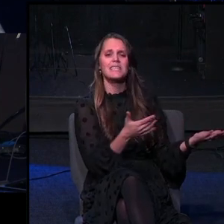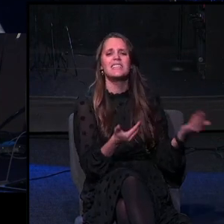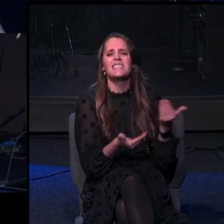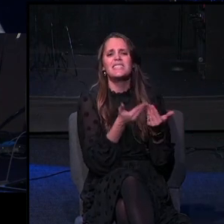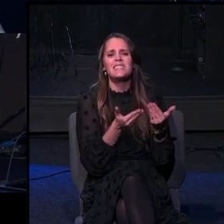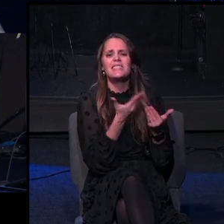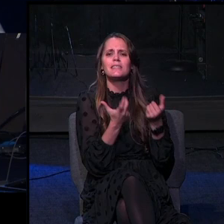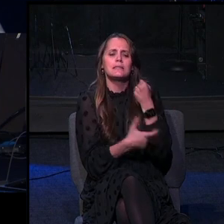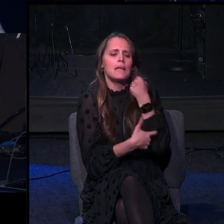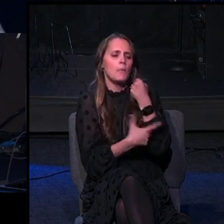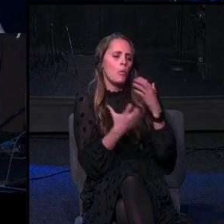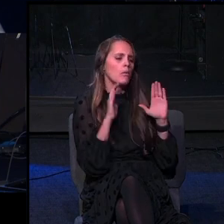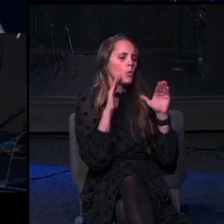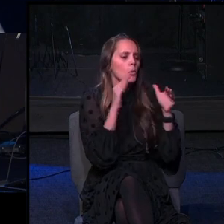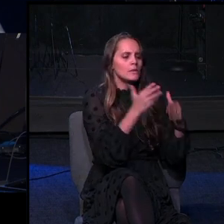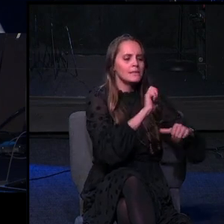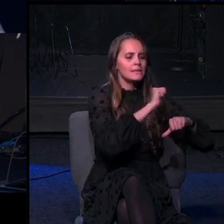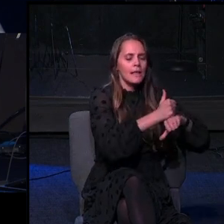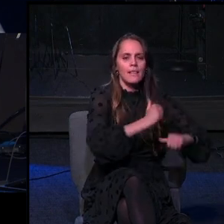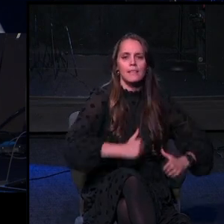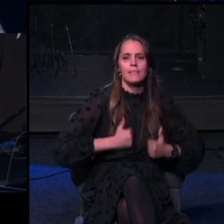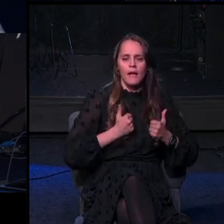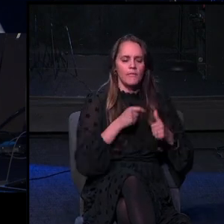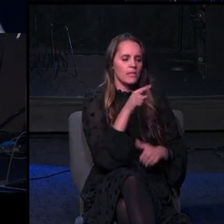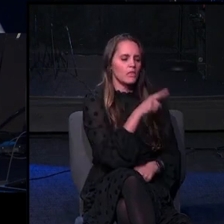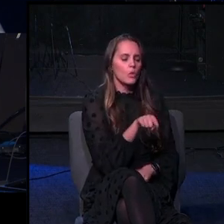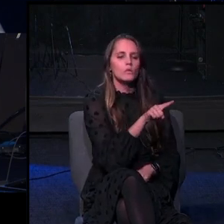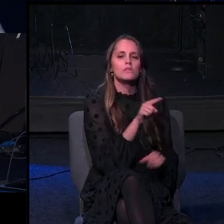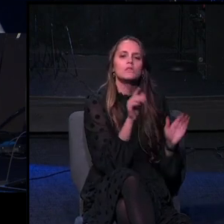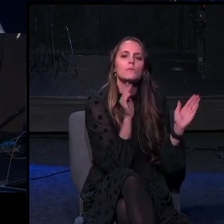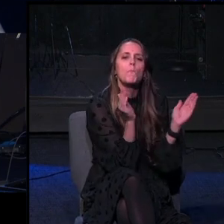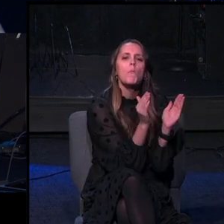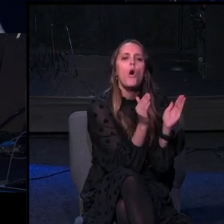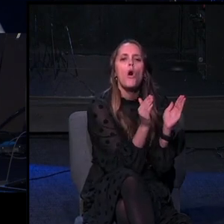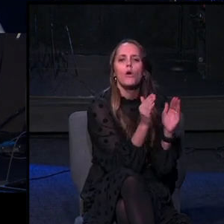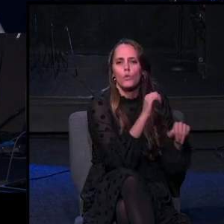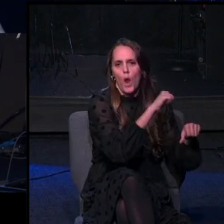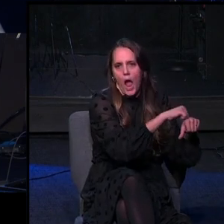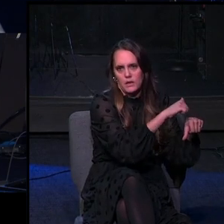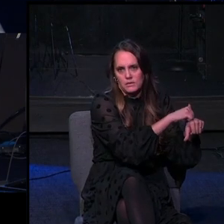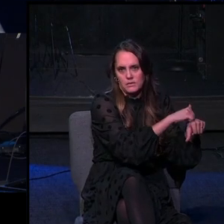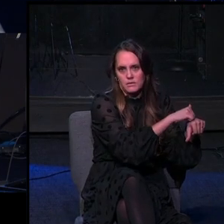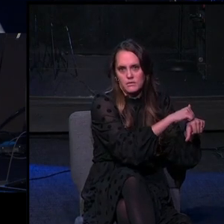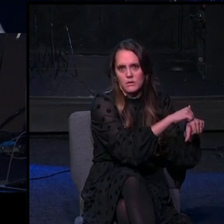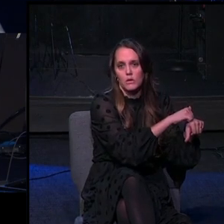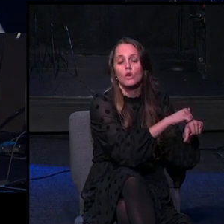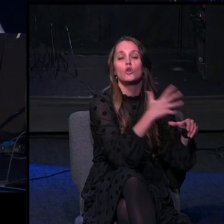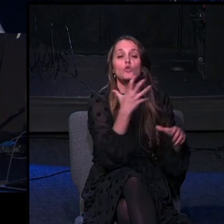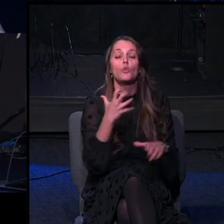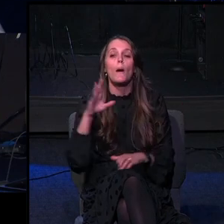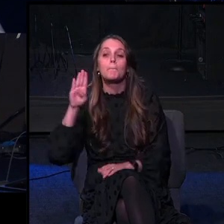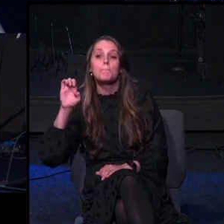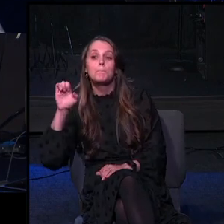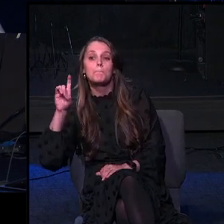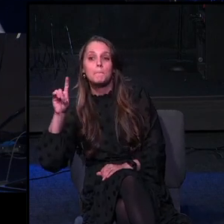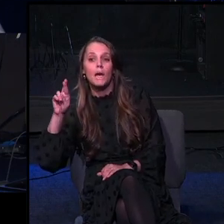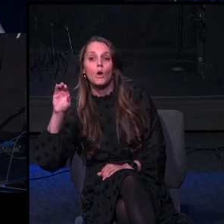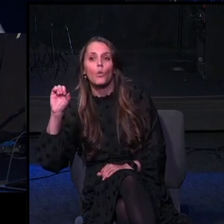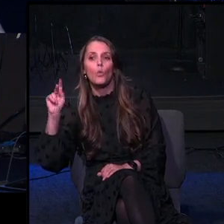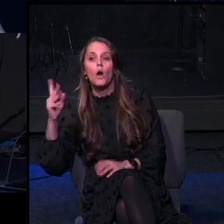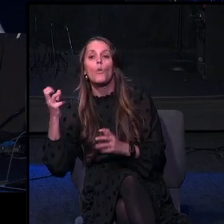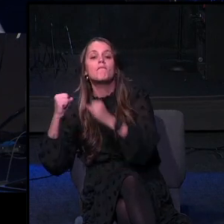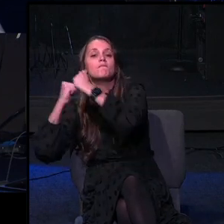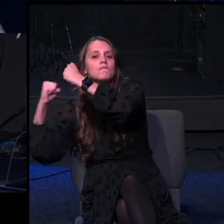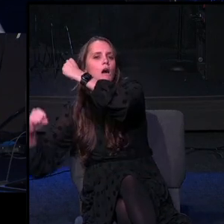to build your life on, he goes, those are all little tiny rocks. You want to talk bedrock? You want a foundation that will never, never collapse,